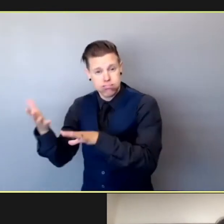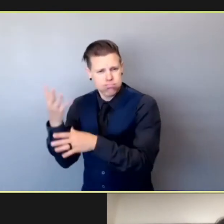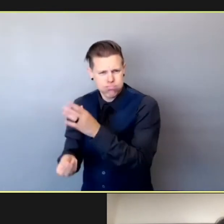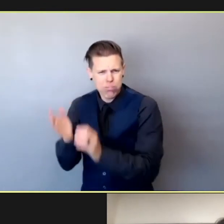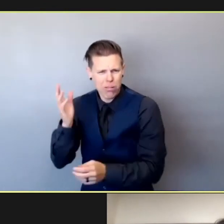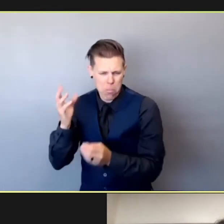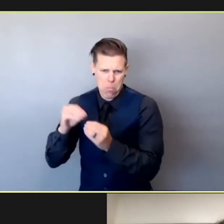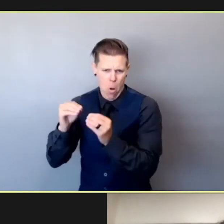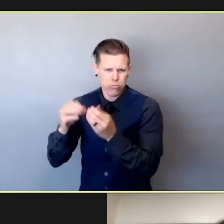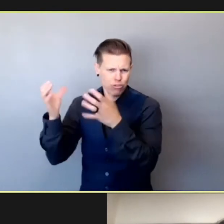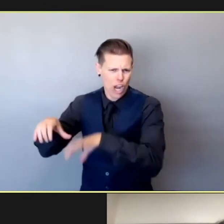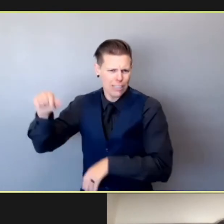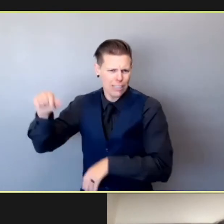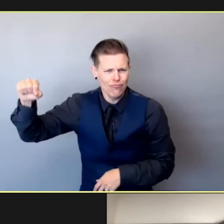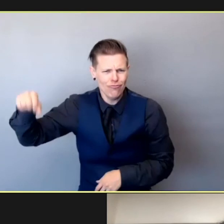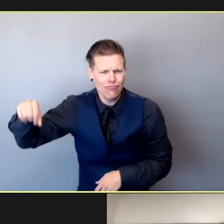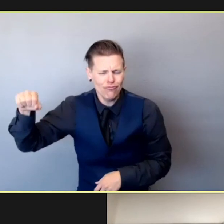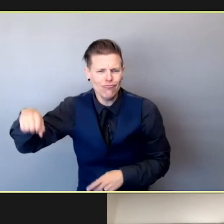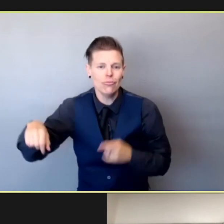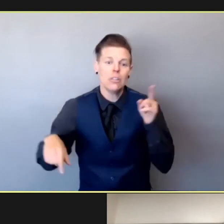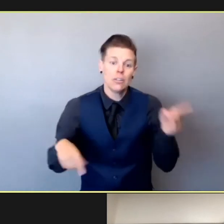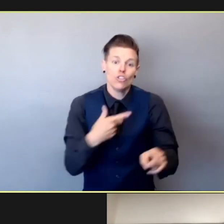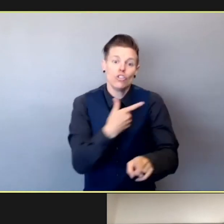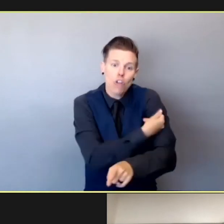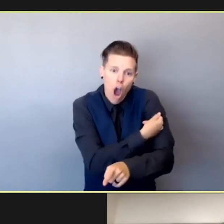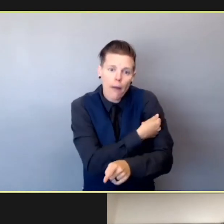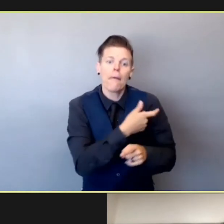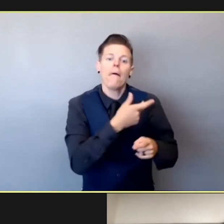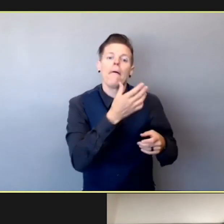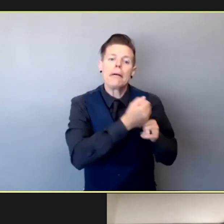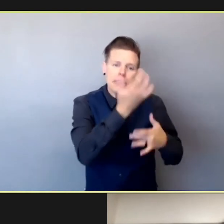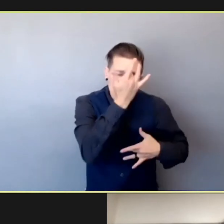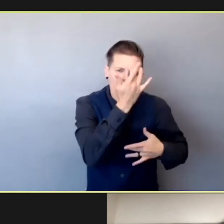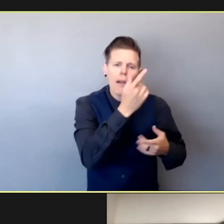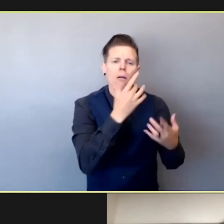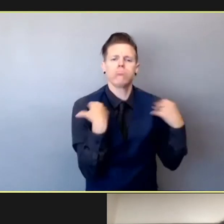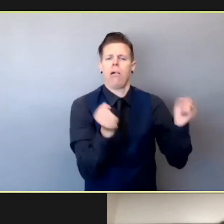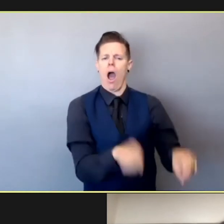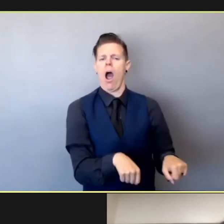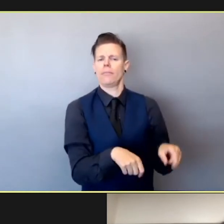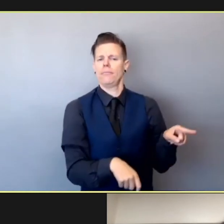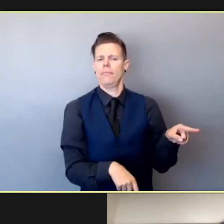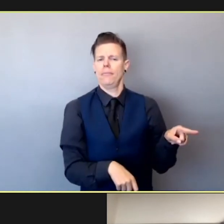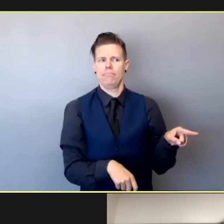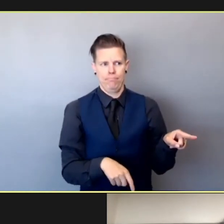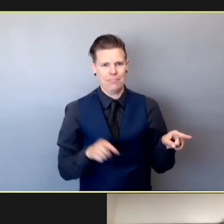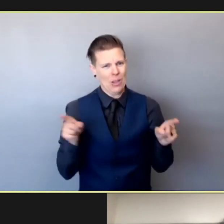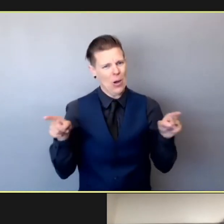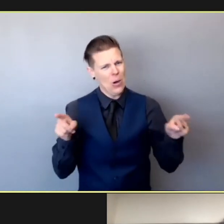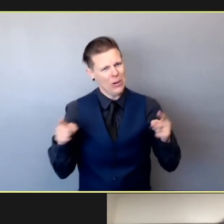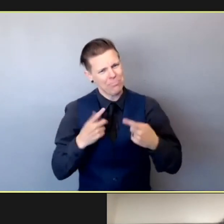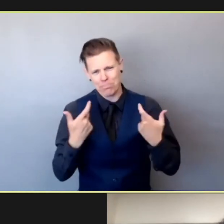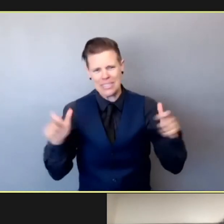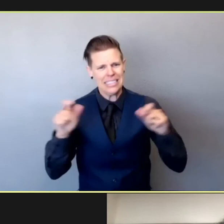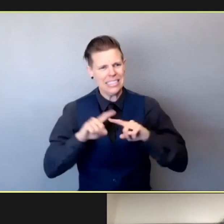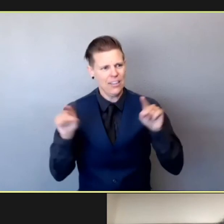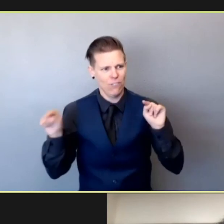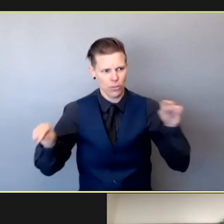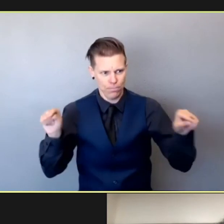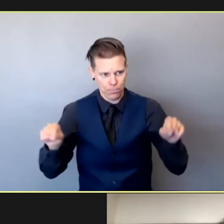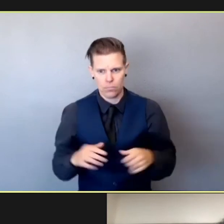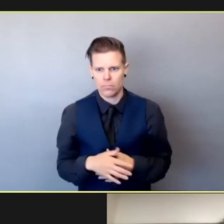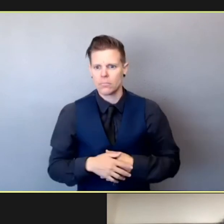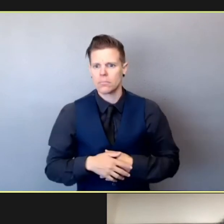of, thinking about the vaccine. Thanks to you both. All right, our next question will go to Cedar Atanasio, and I don't